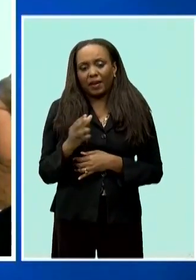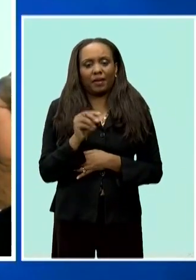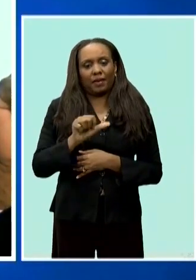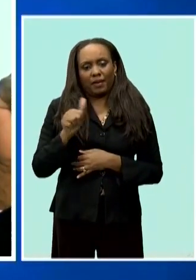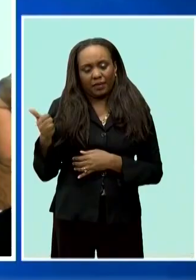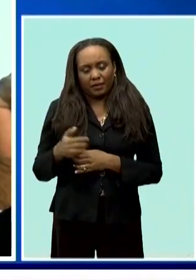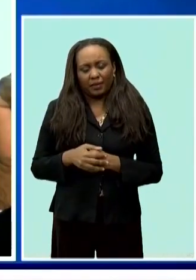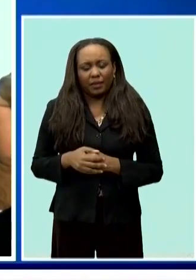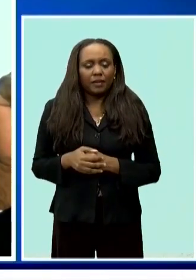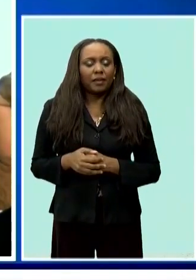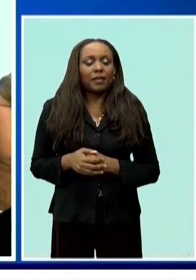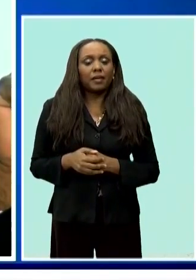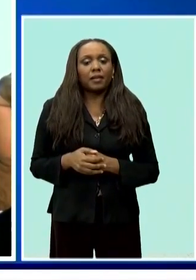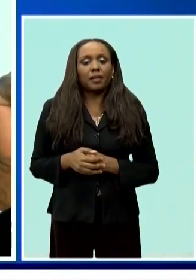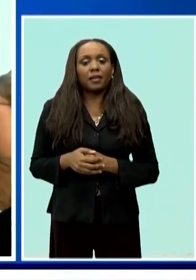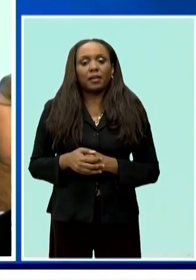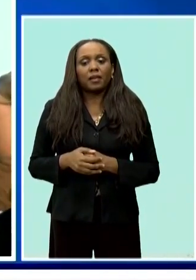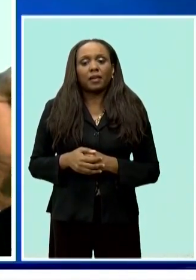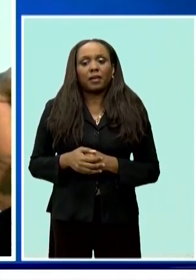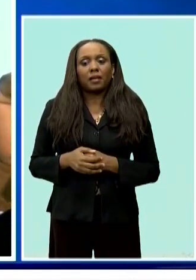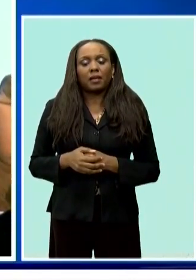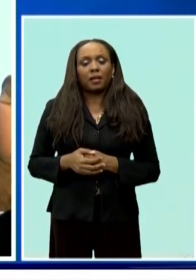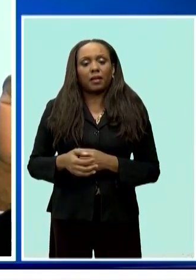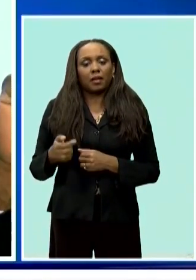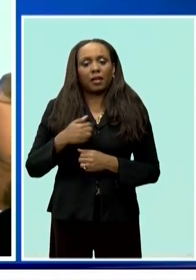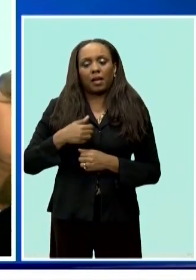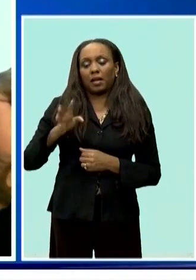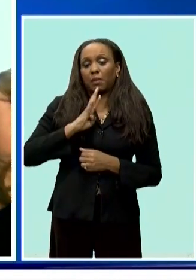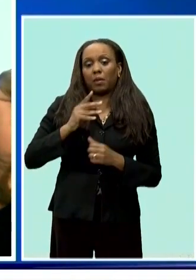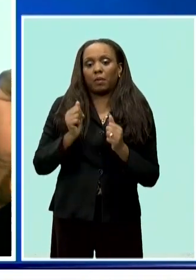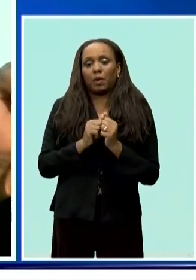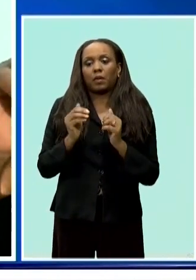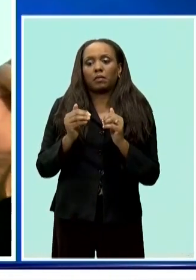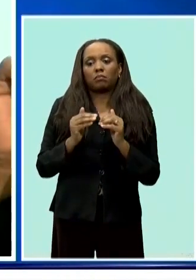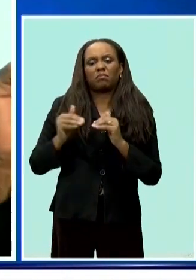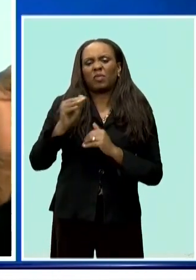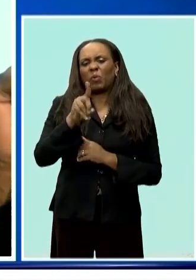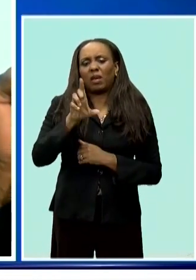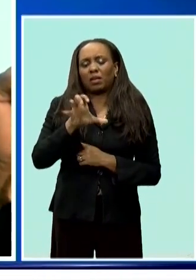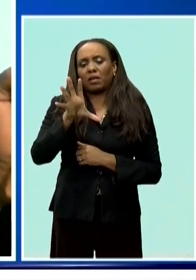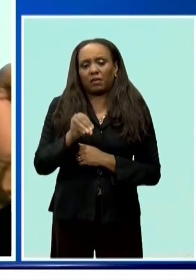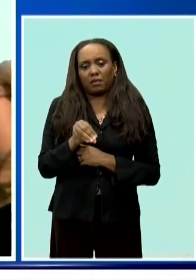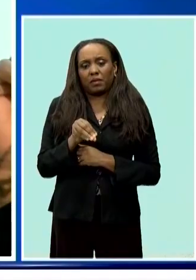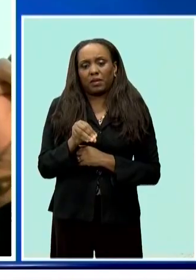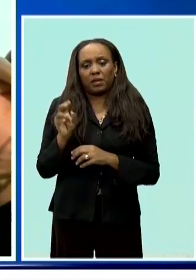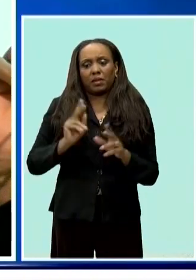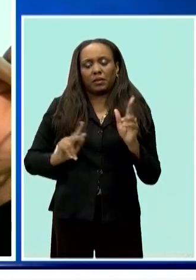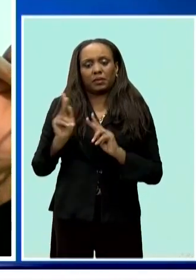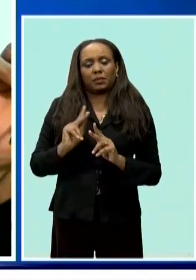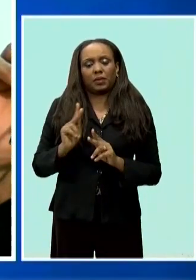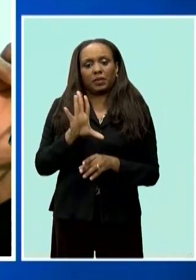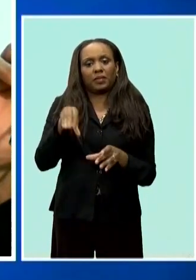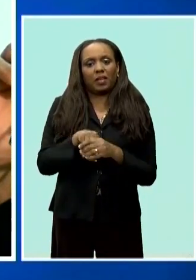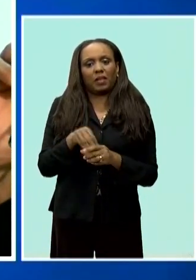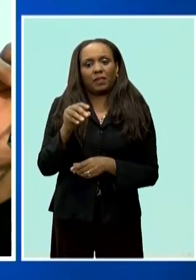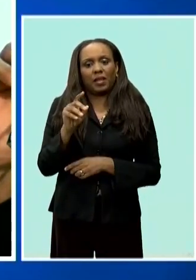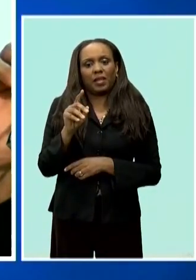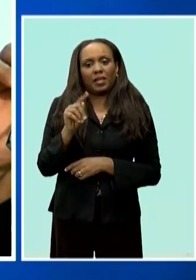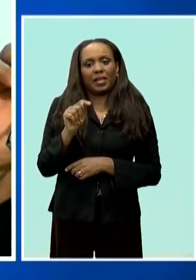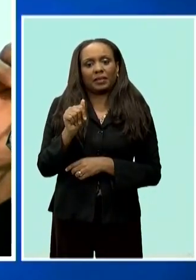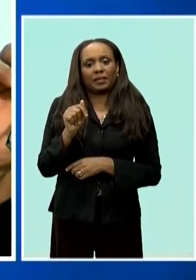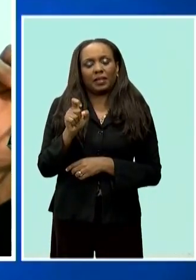not just by what we do domestically, but what we can achieve globally. The Prime Minister says they would have also